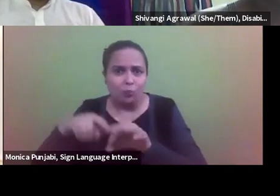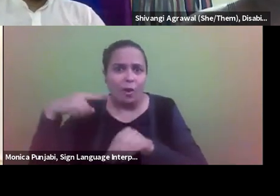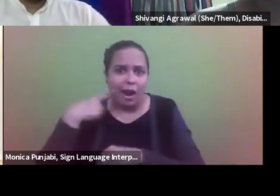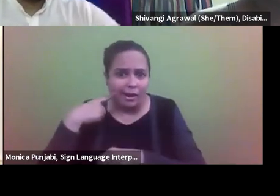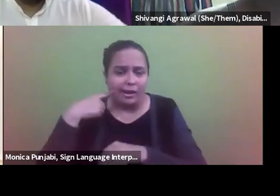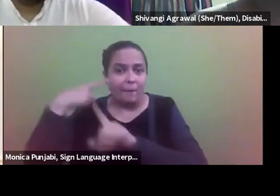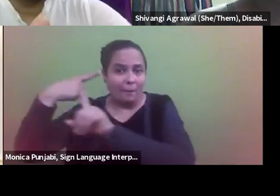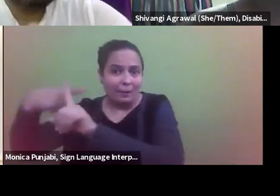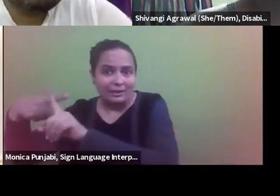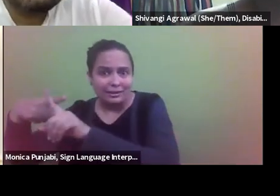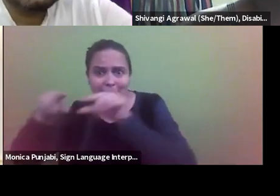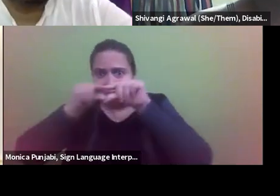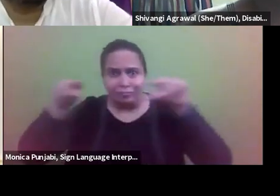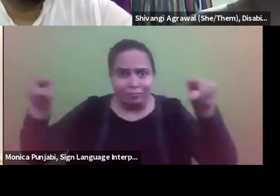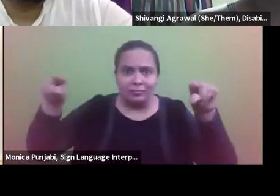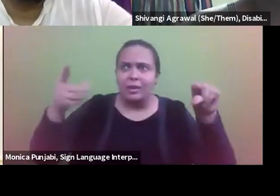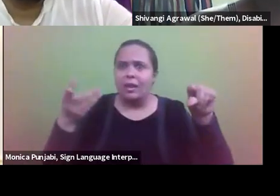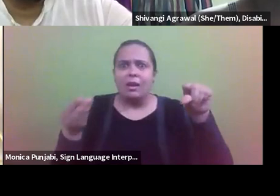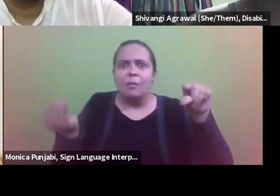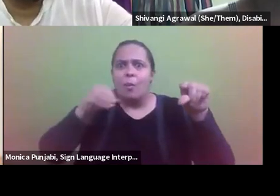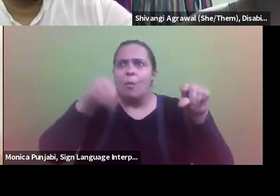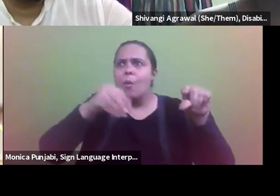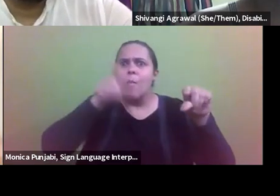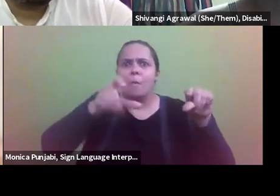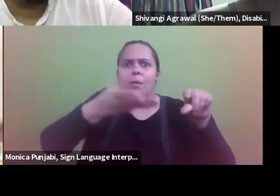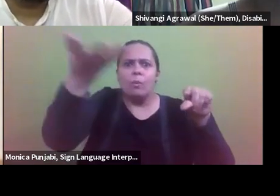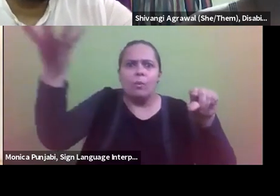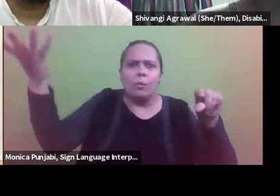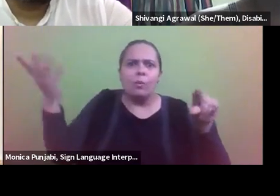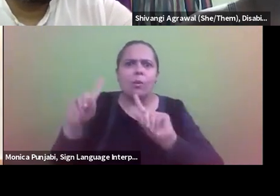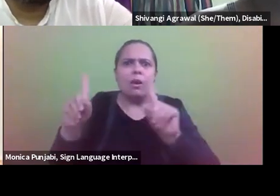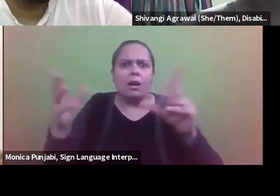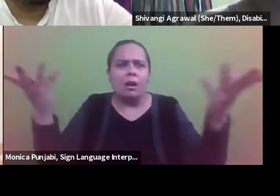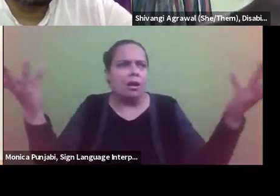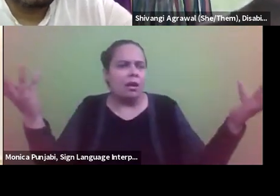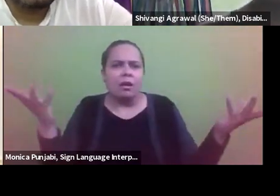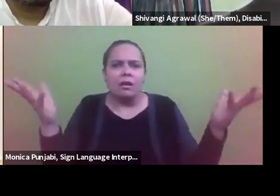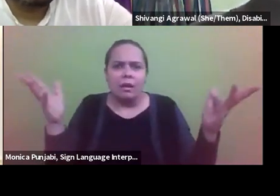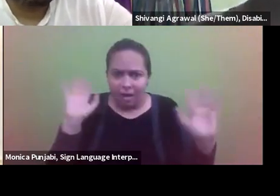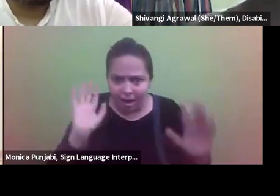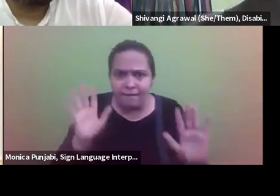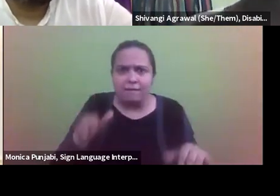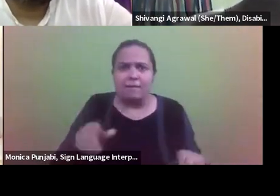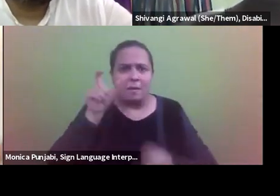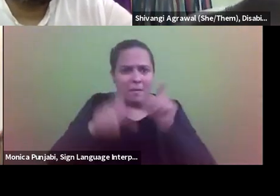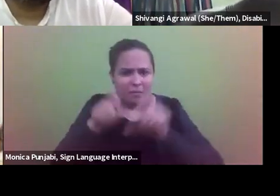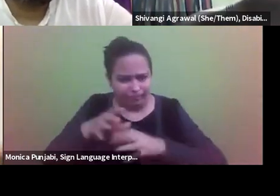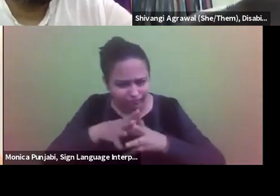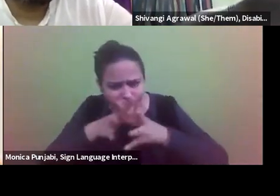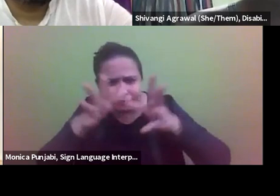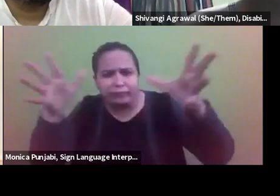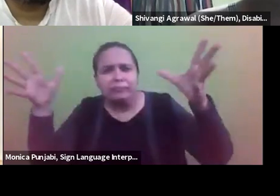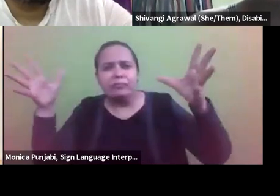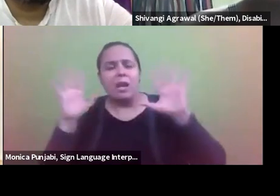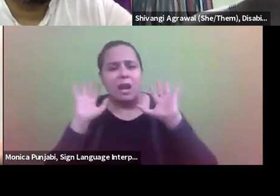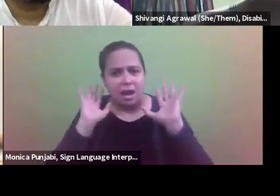cis, queer, gay, upper middle class men in India? There is a massive community it was Marsha P.